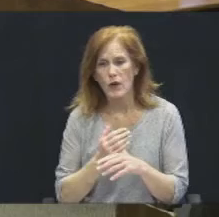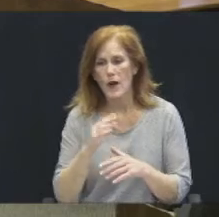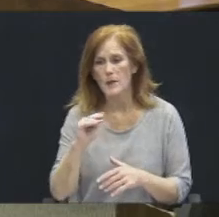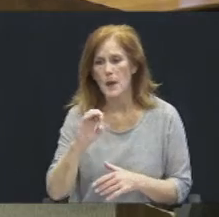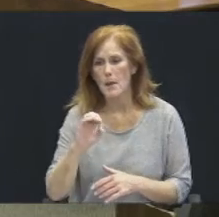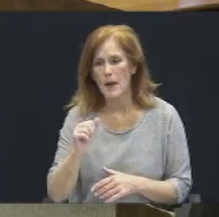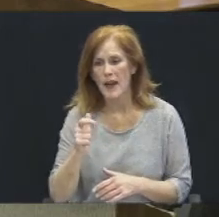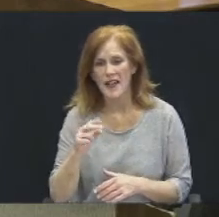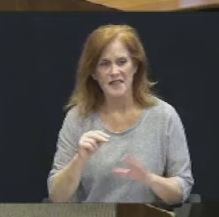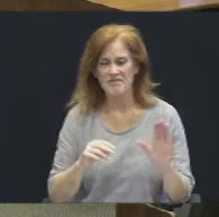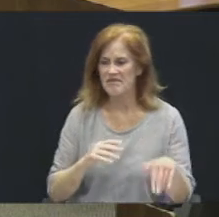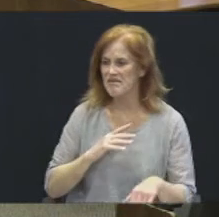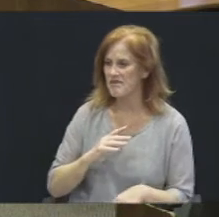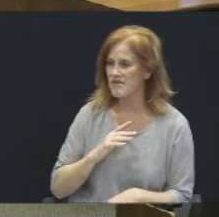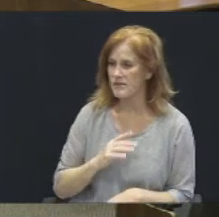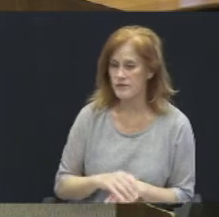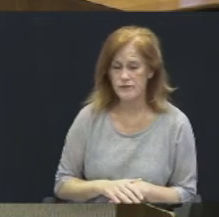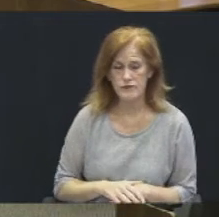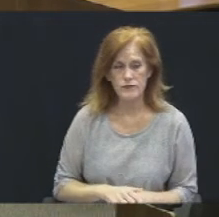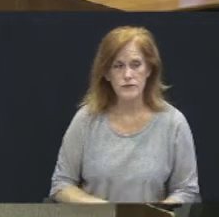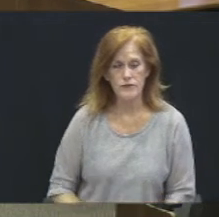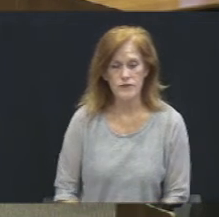okay. And